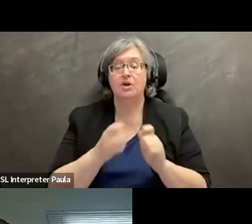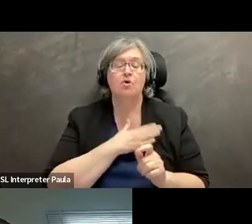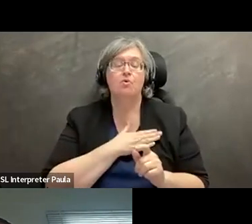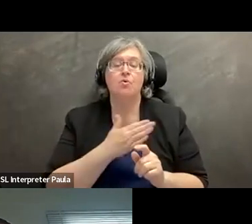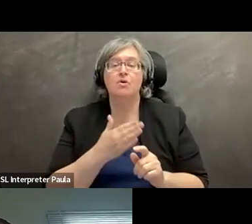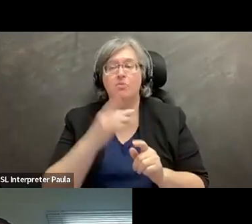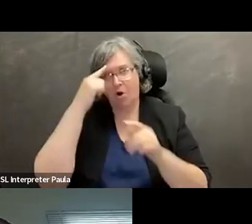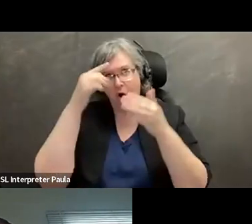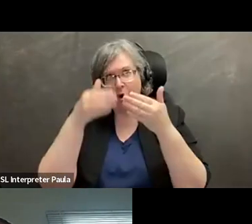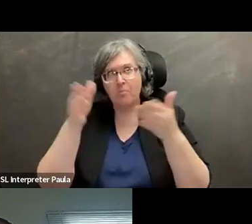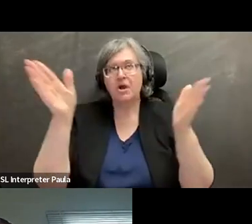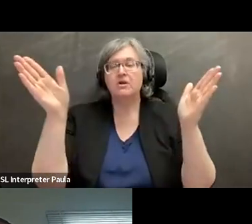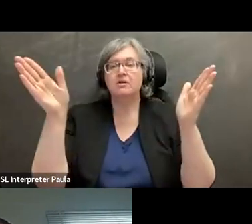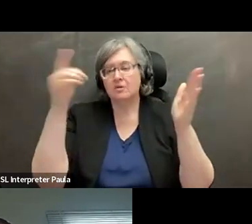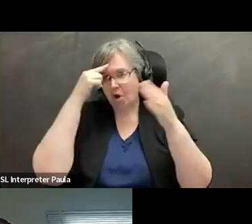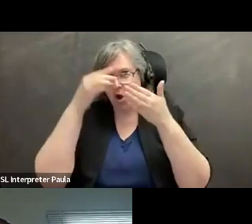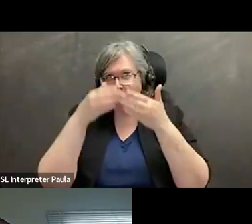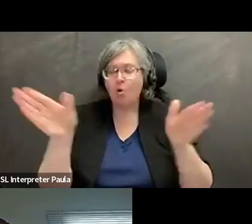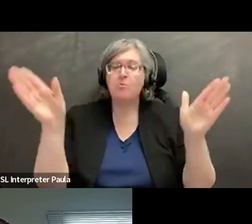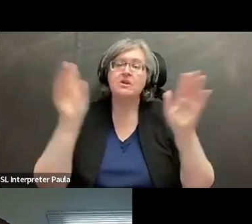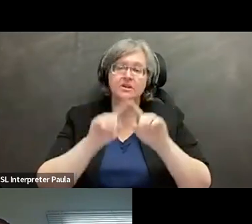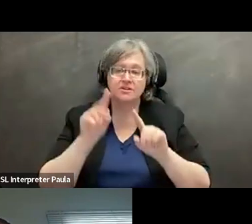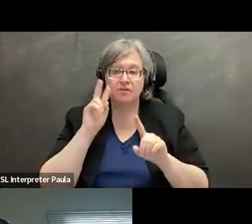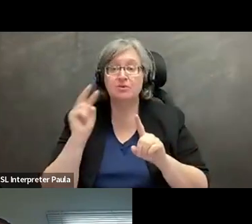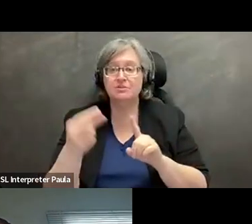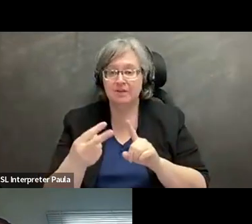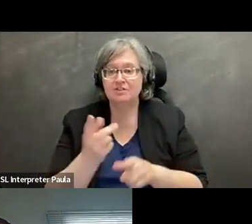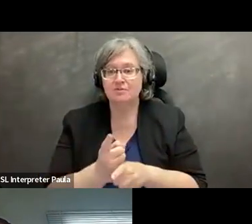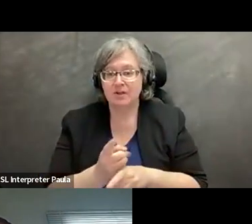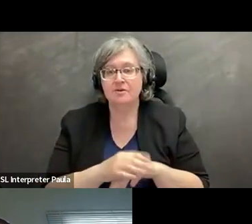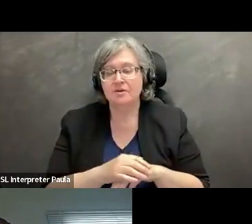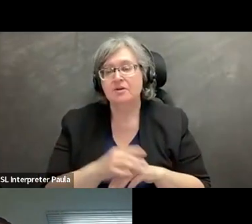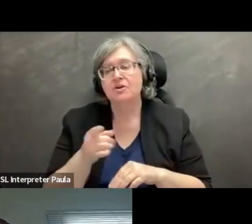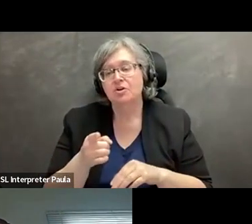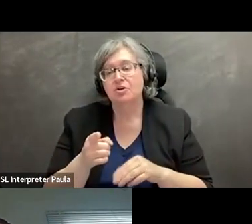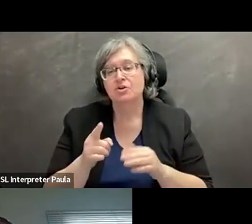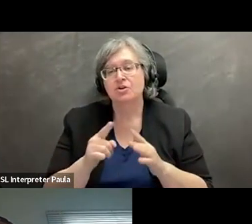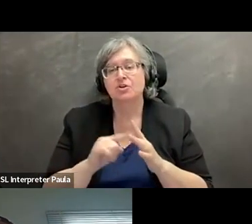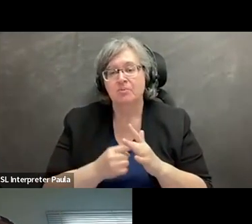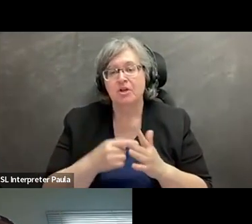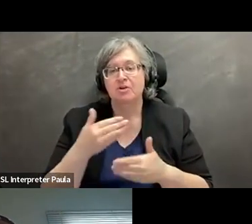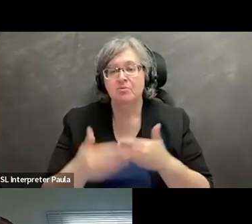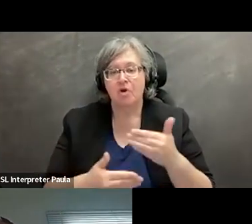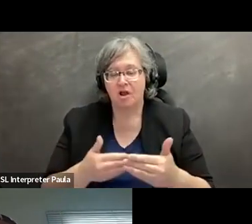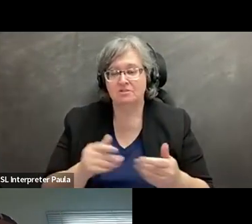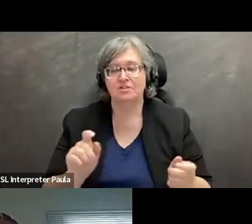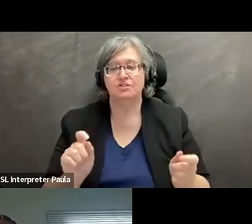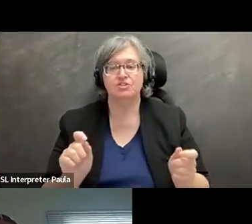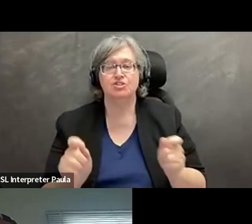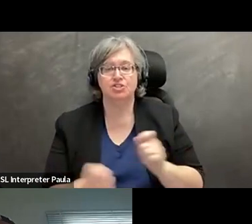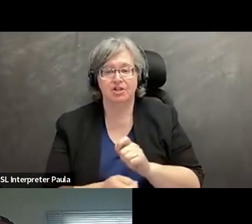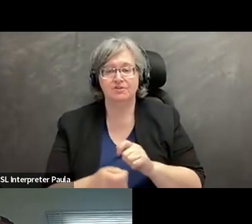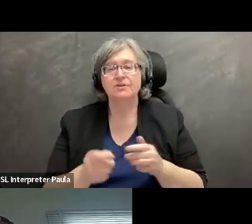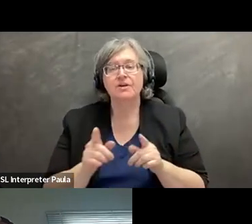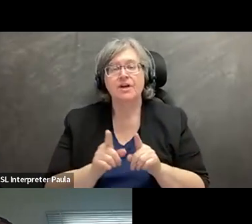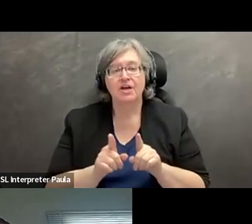to be open to different perspectives, right? As you begin the process of change. So as